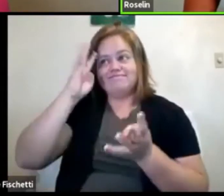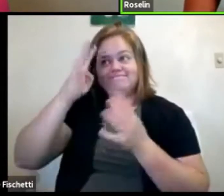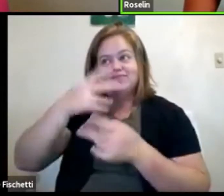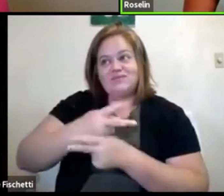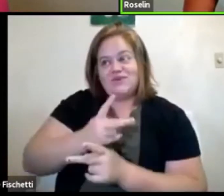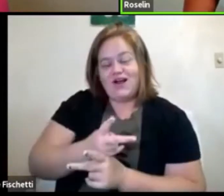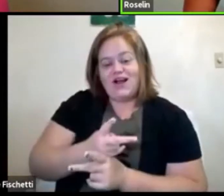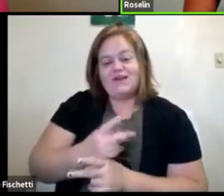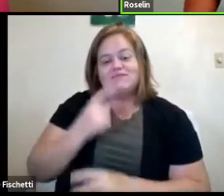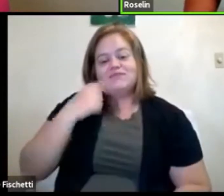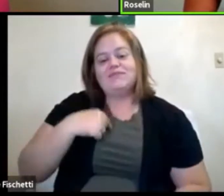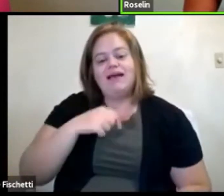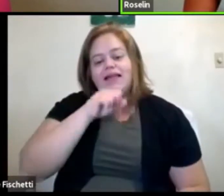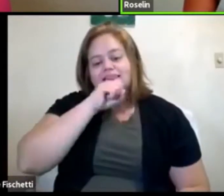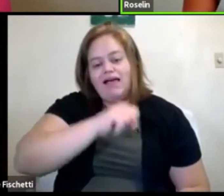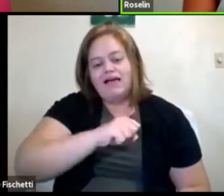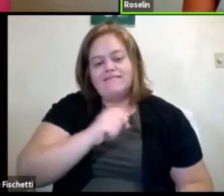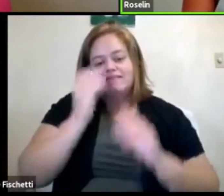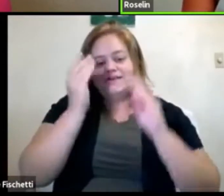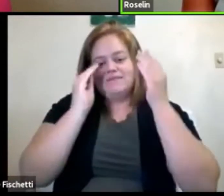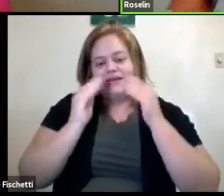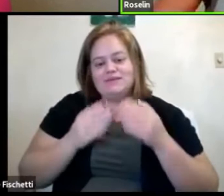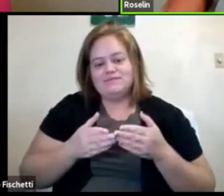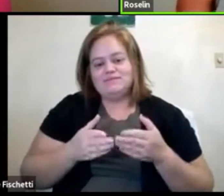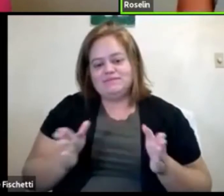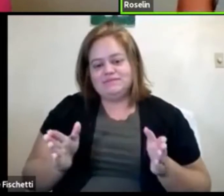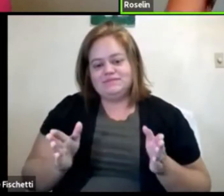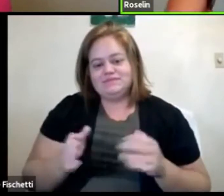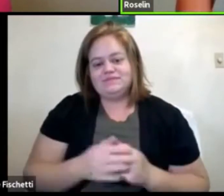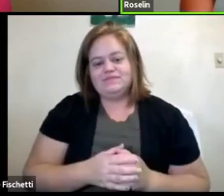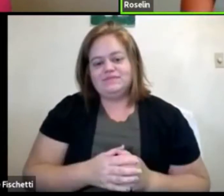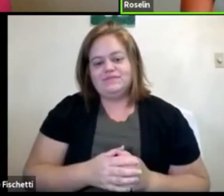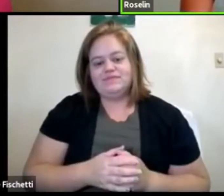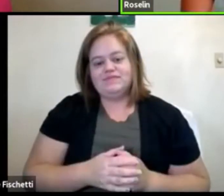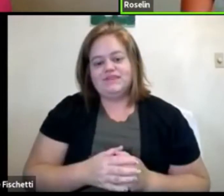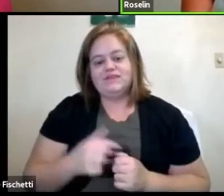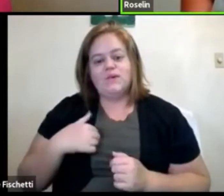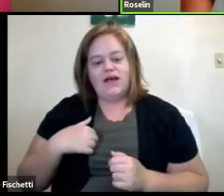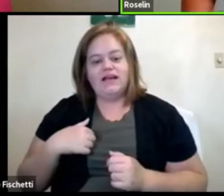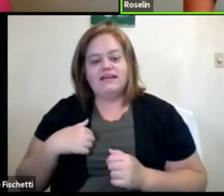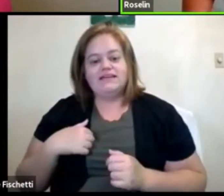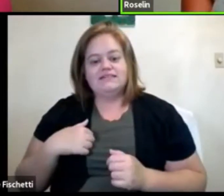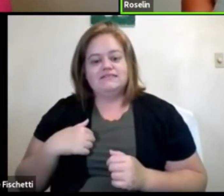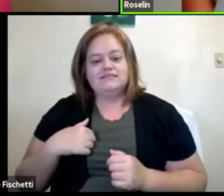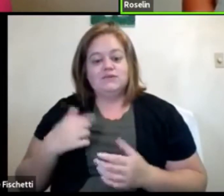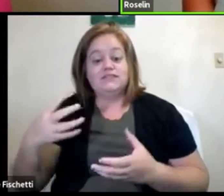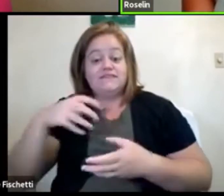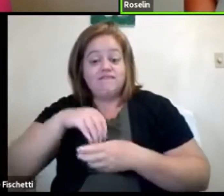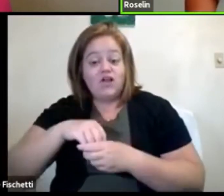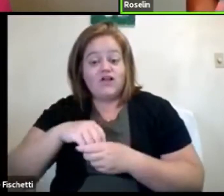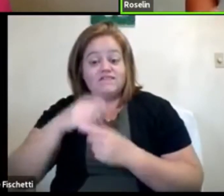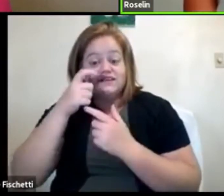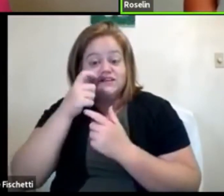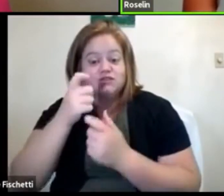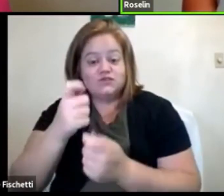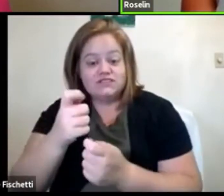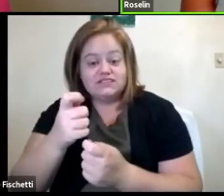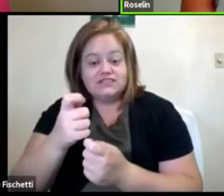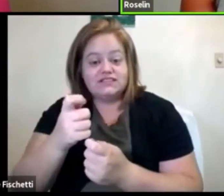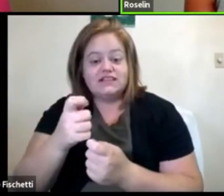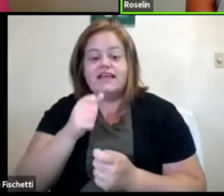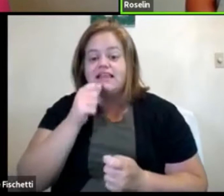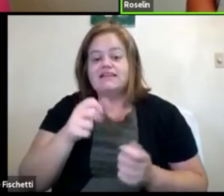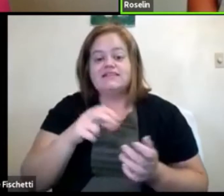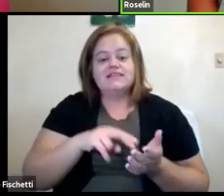loved makeup. And then I tried, since I love it to begin with, it doesn't mean that to be a cosmetic chemist, you have to be like